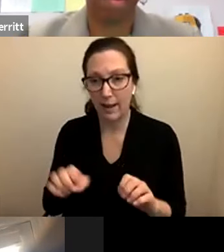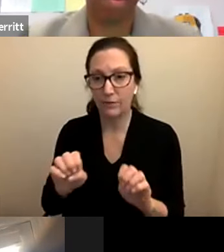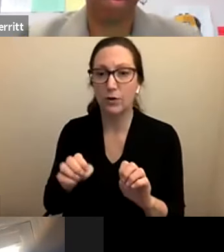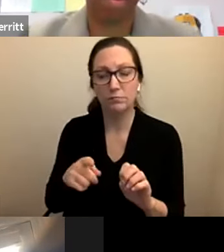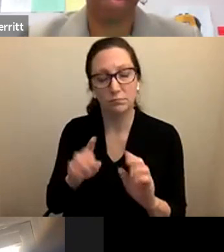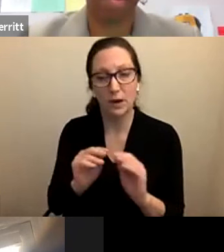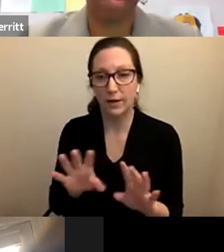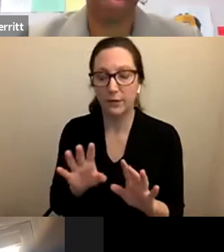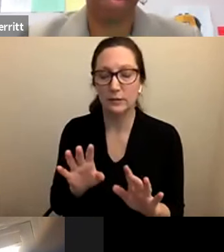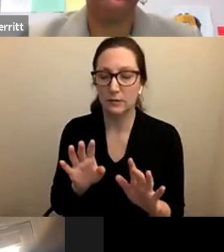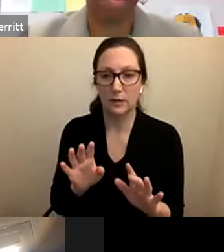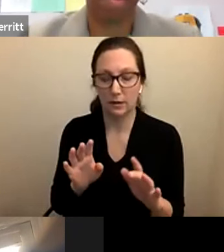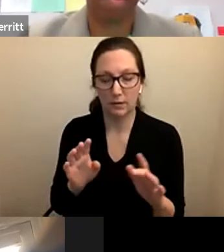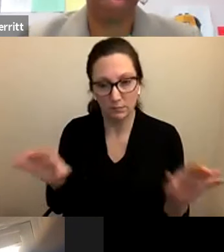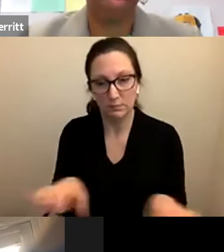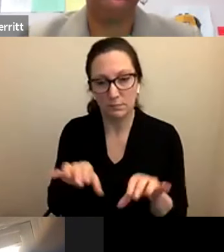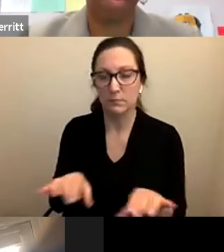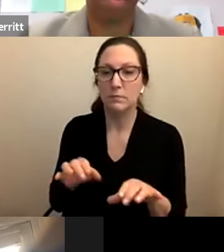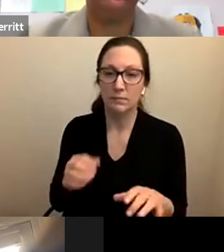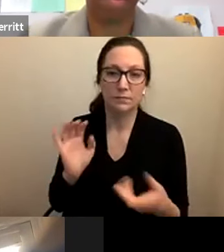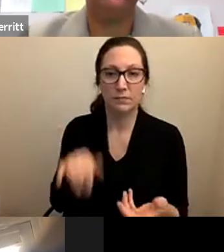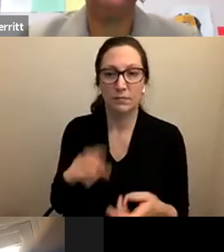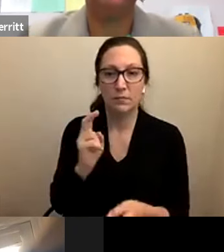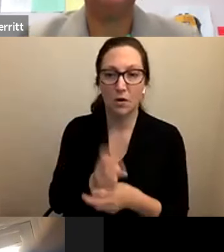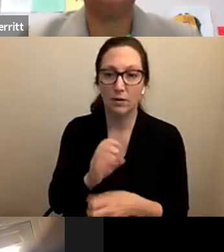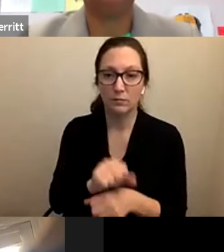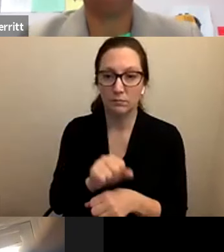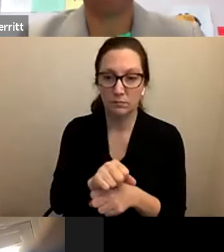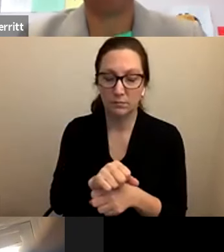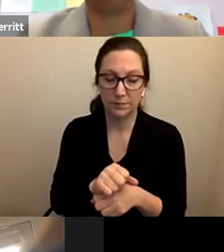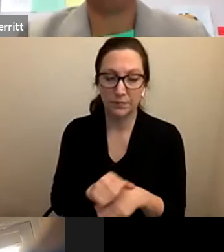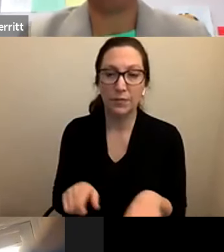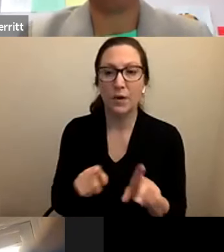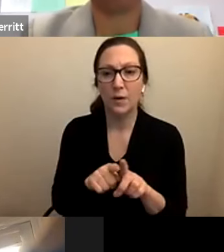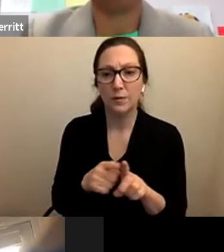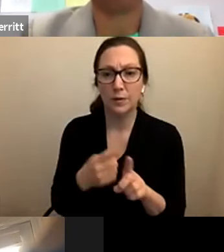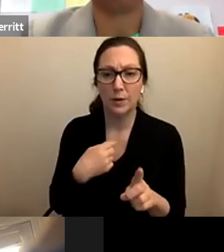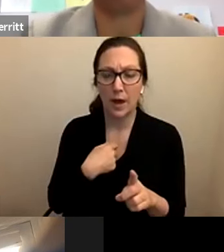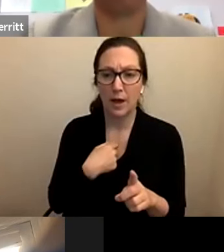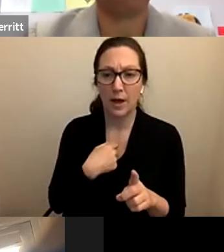in. It is a very hard task. I also question,